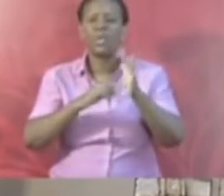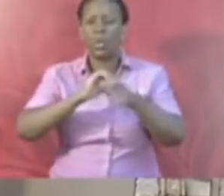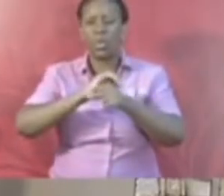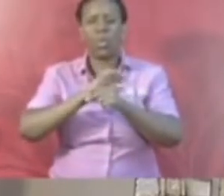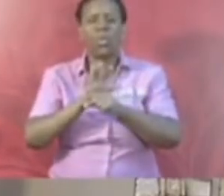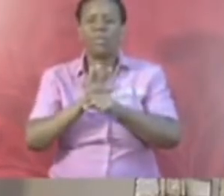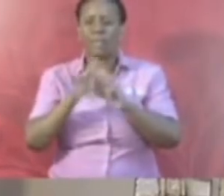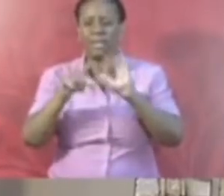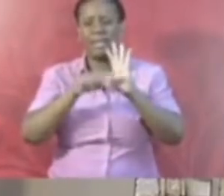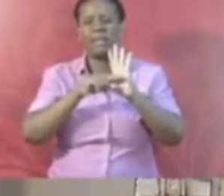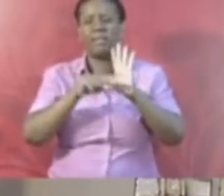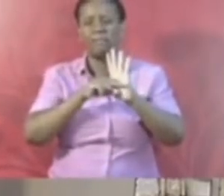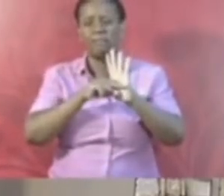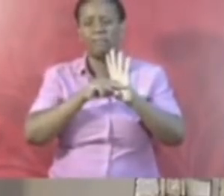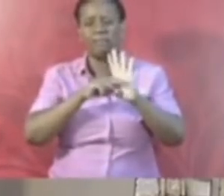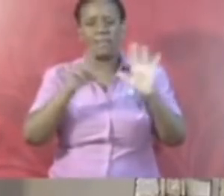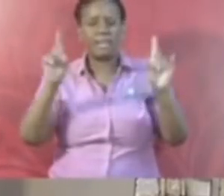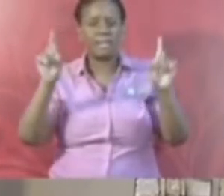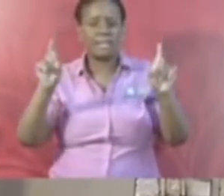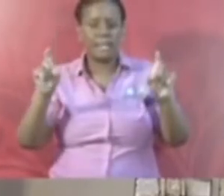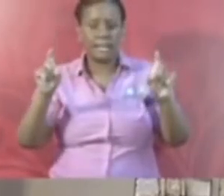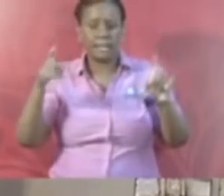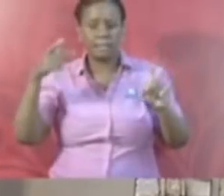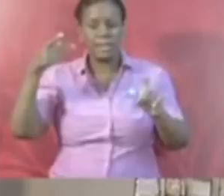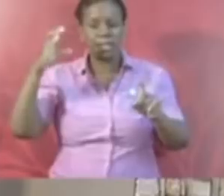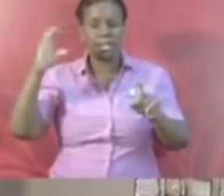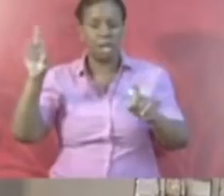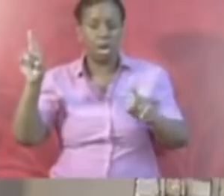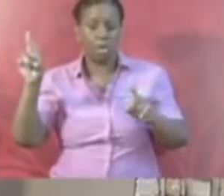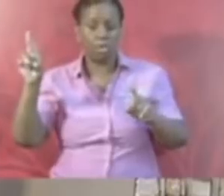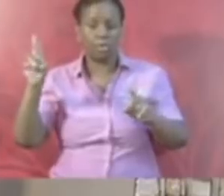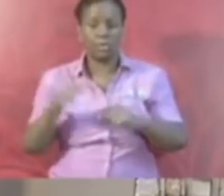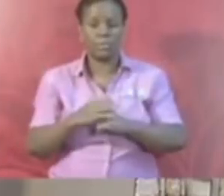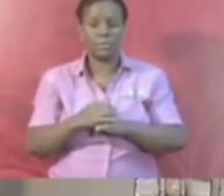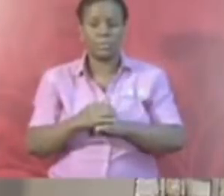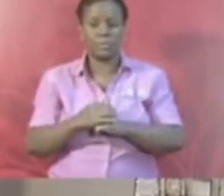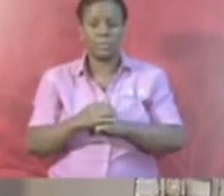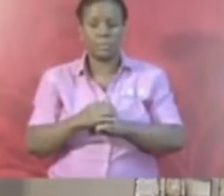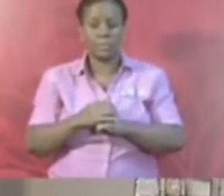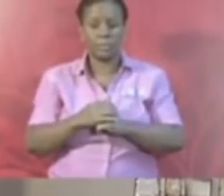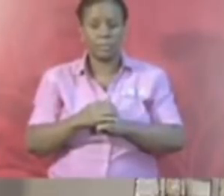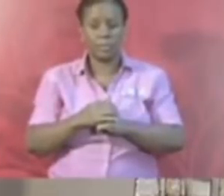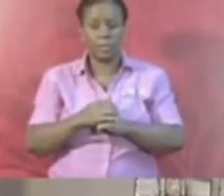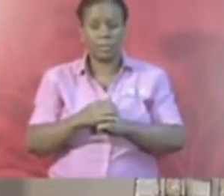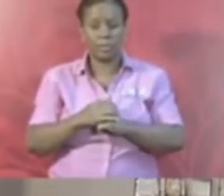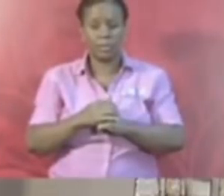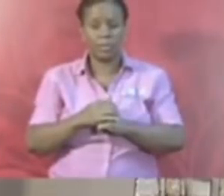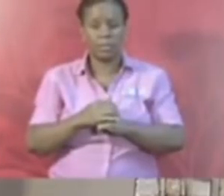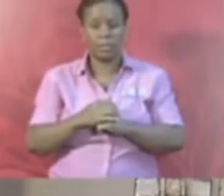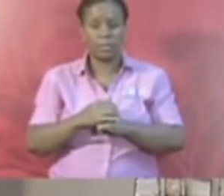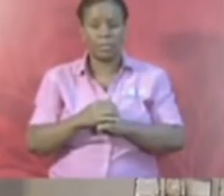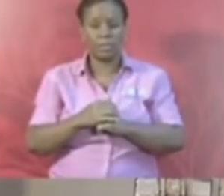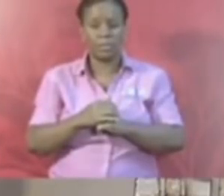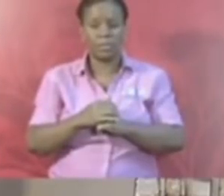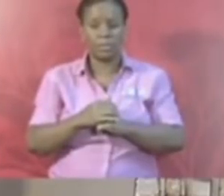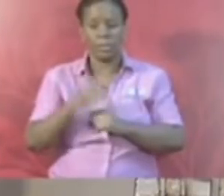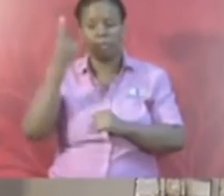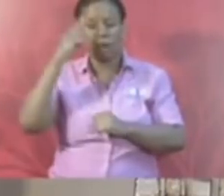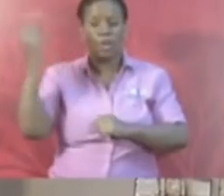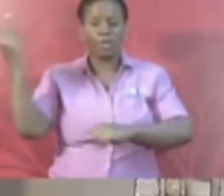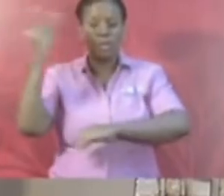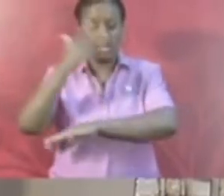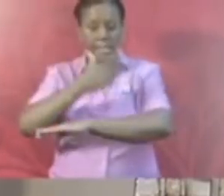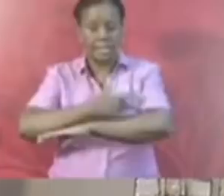PCR test within 72 hours of arrival in Trinidad and Tobago, you fill out a form and you'll be allowed to go home and